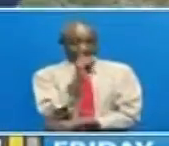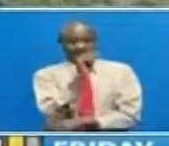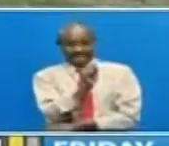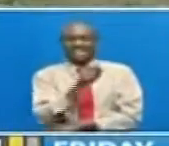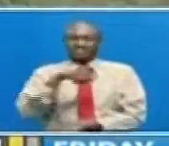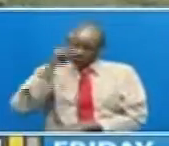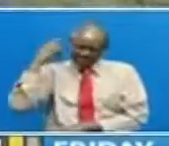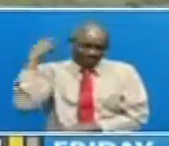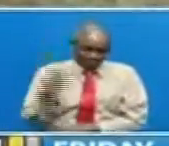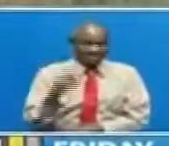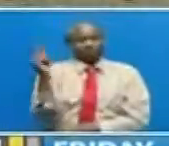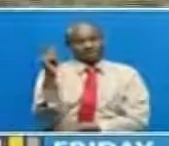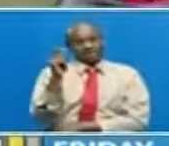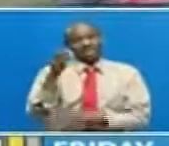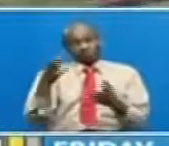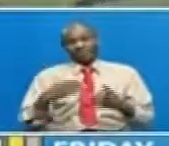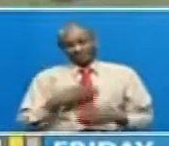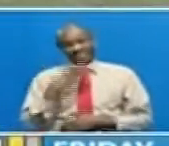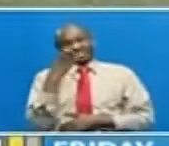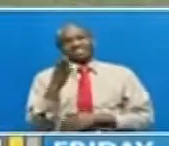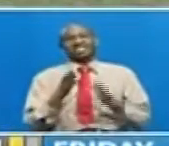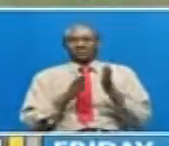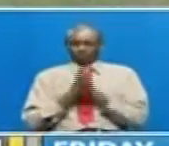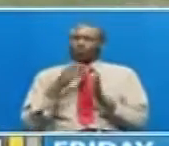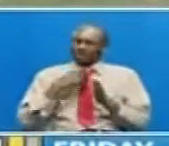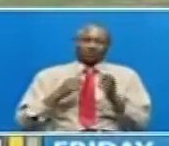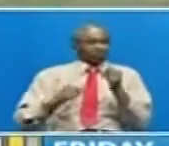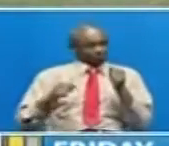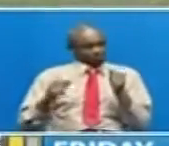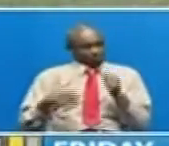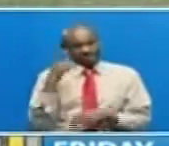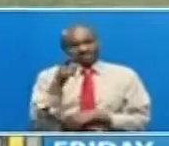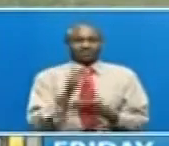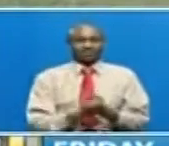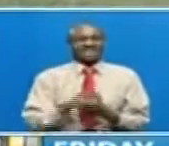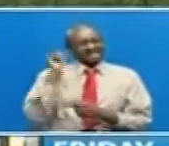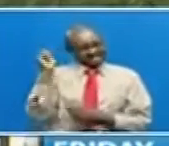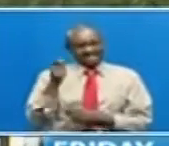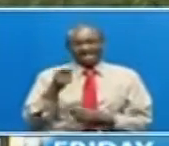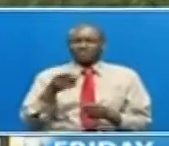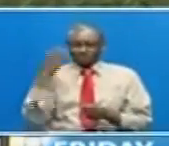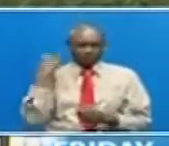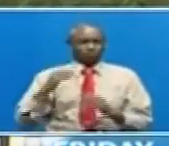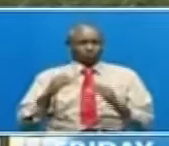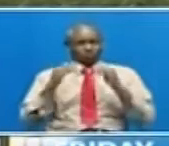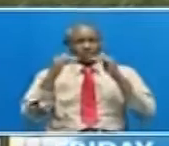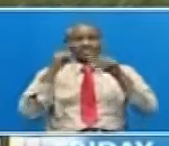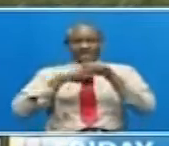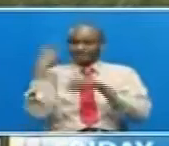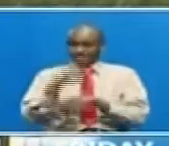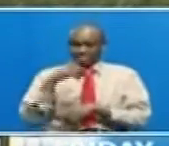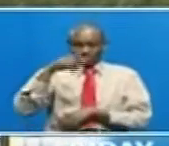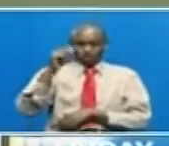must beat Tunisia, who visit Nairobi with a huge appetite for victory after losing to Namibia. Kenya had climbed up the ladder after beating Portugal in a